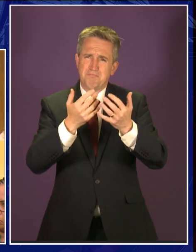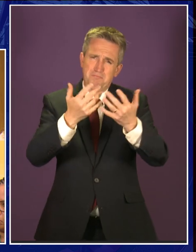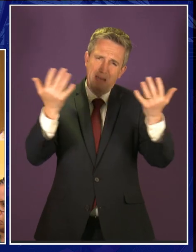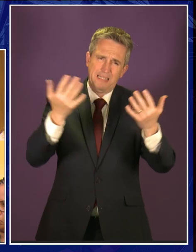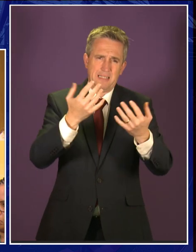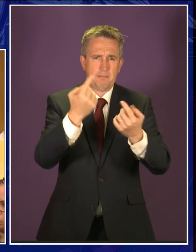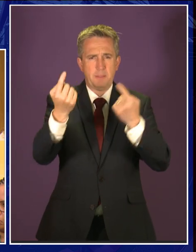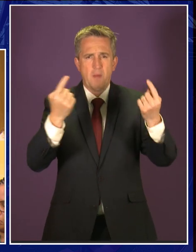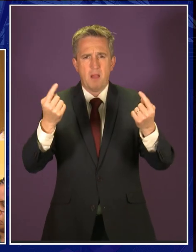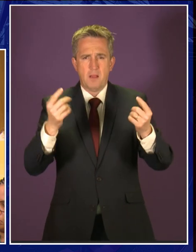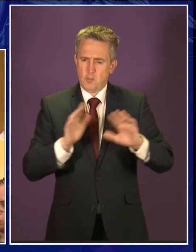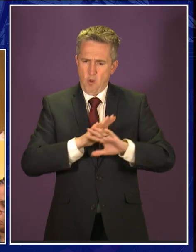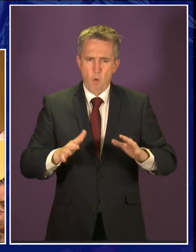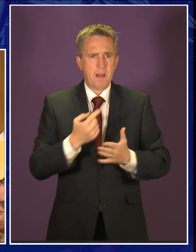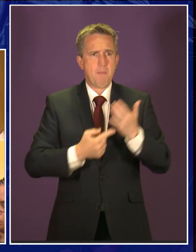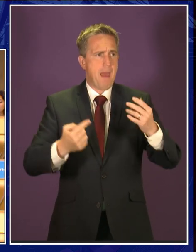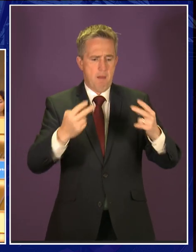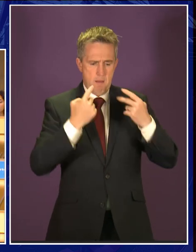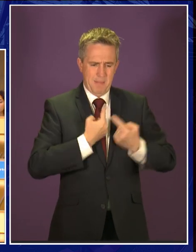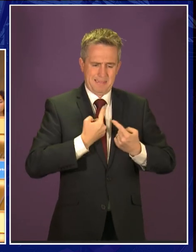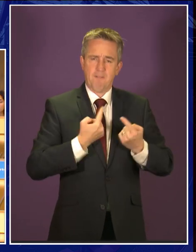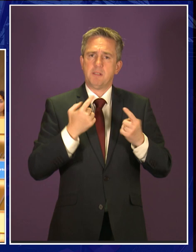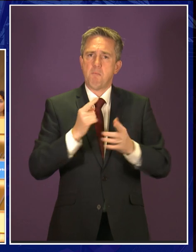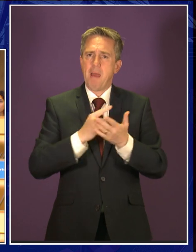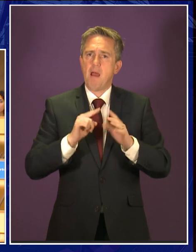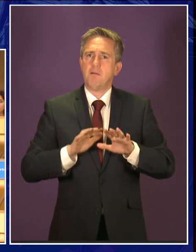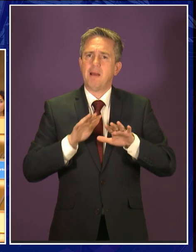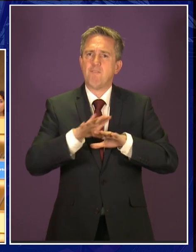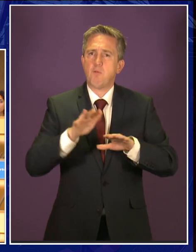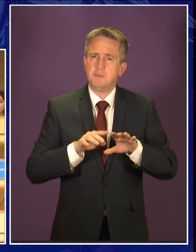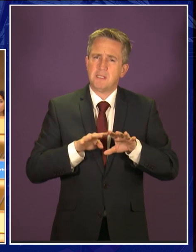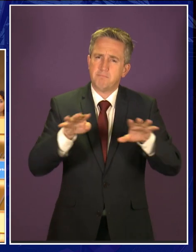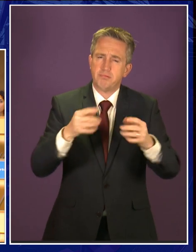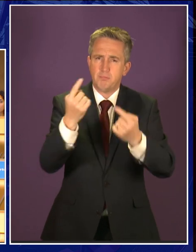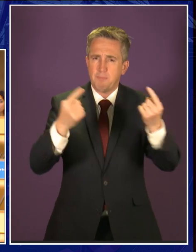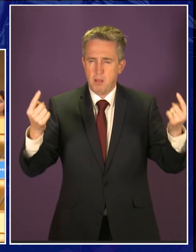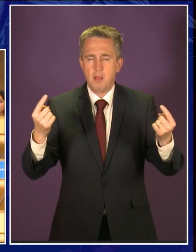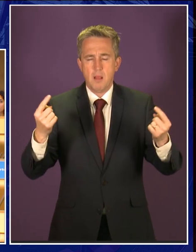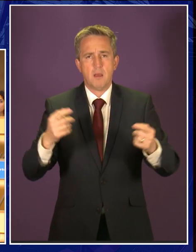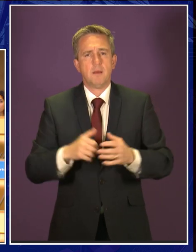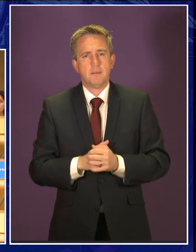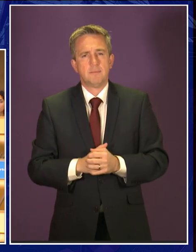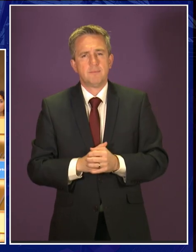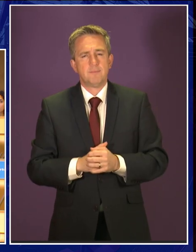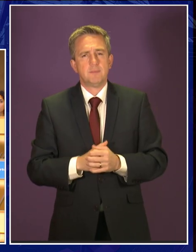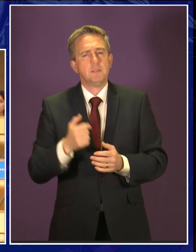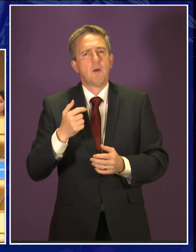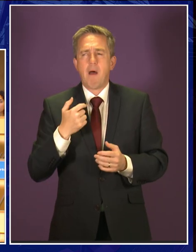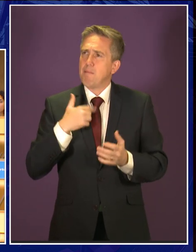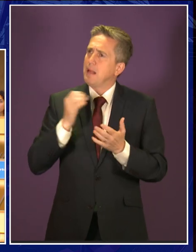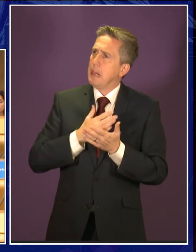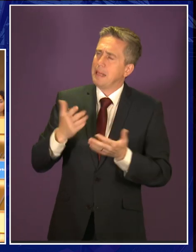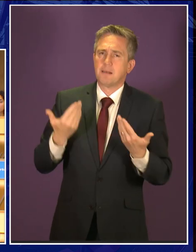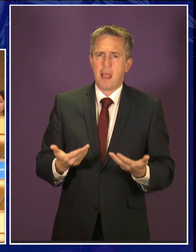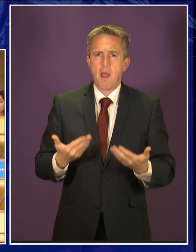wider community beyond myself. So knowing all this, it reassures me of my purpose and